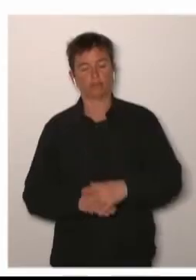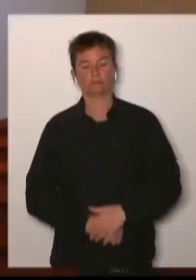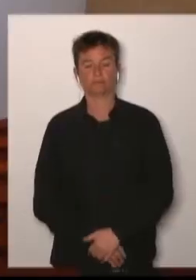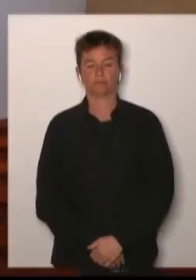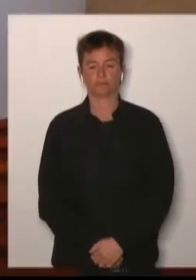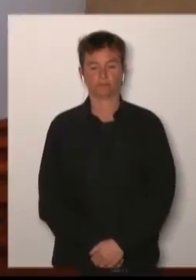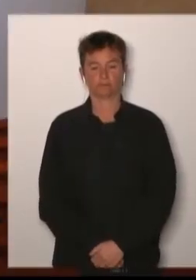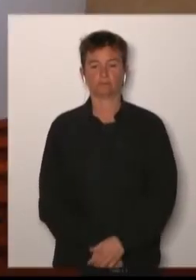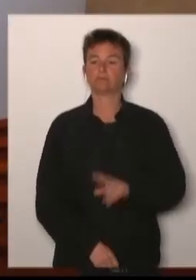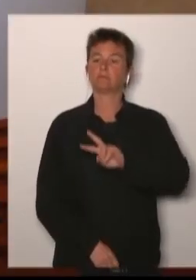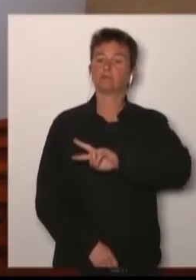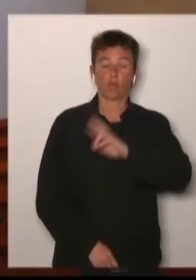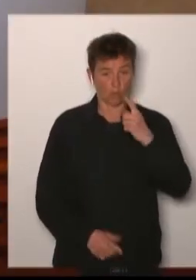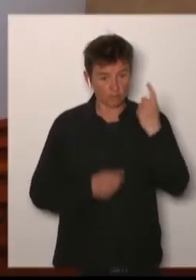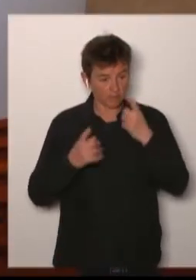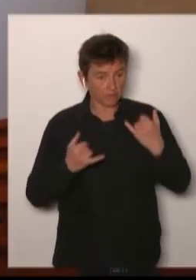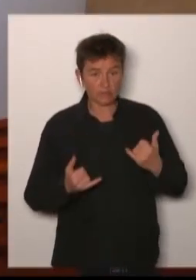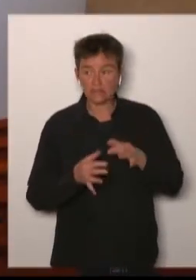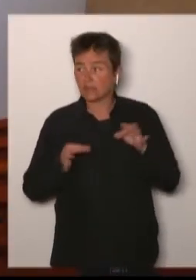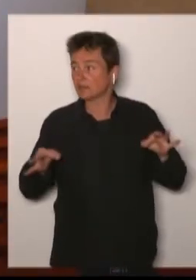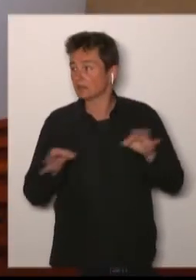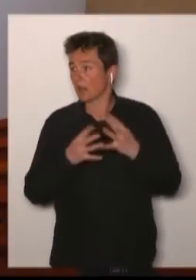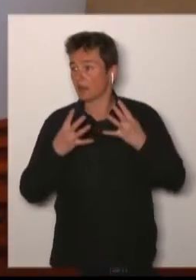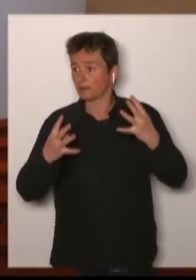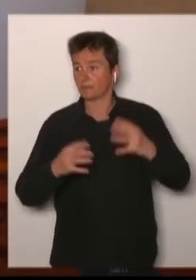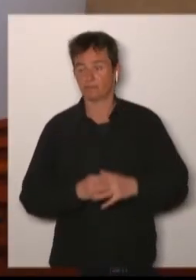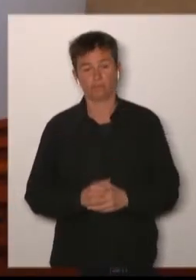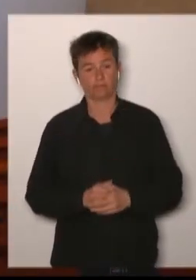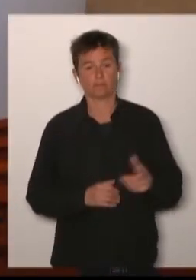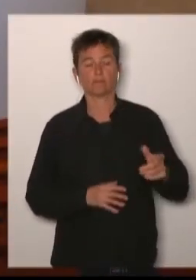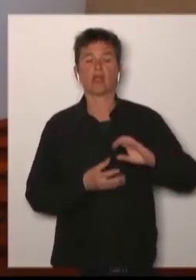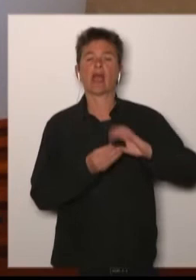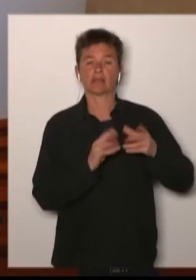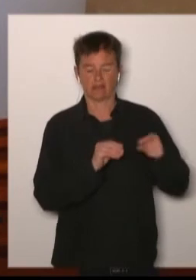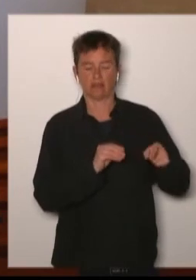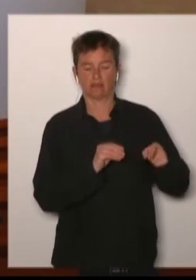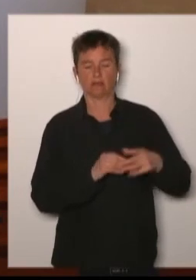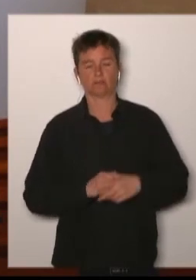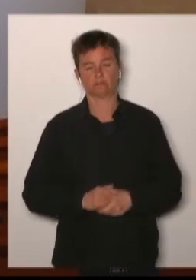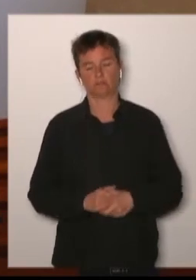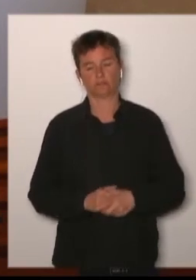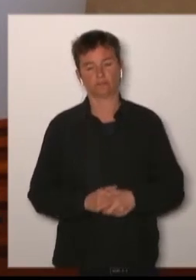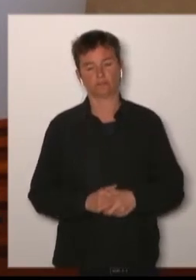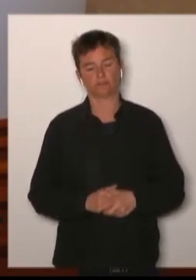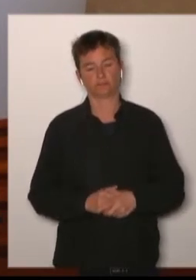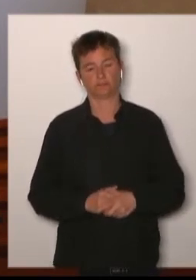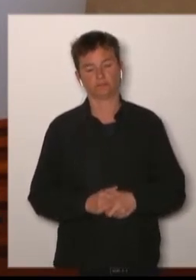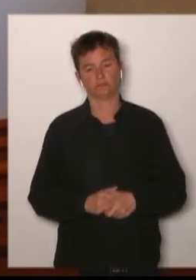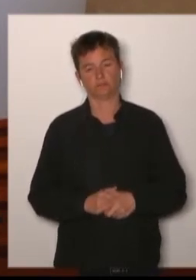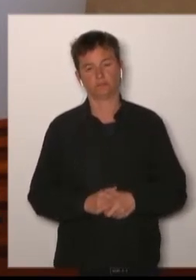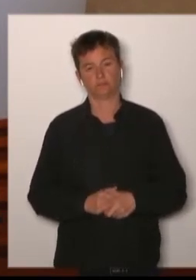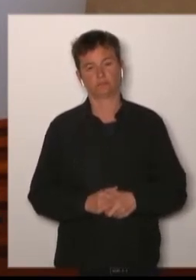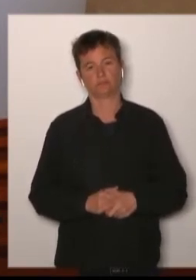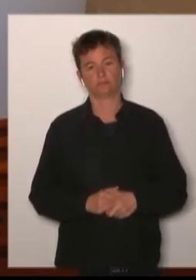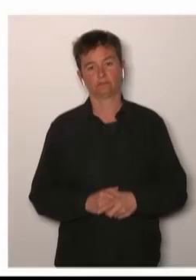the room? Oh, there's one question on the internet. There is still the need to use a lot of label